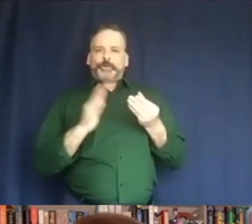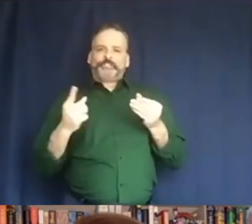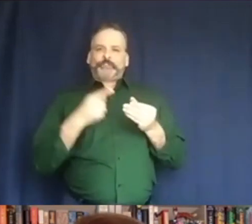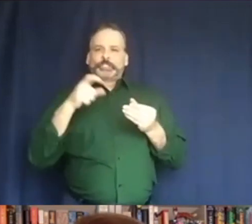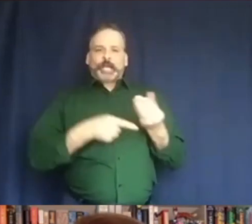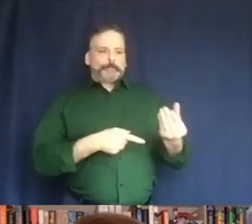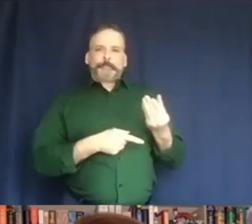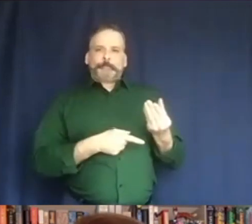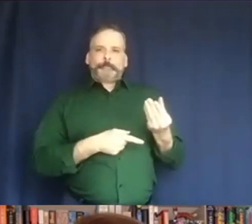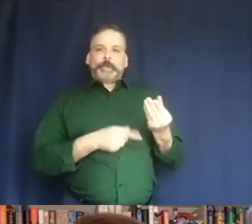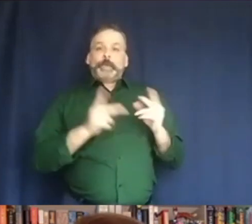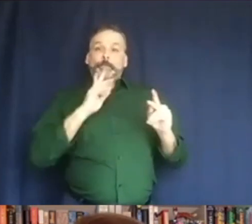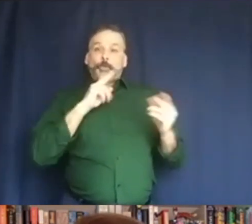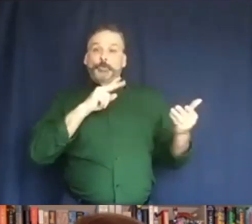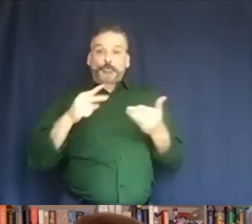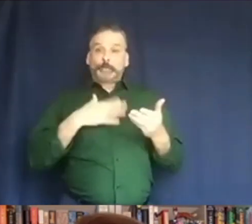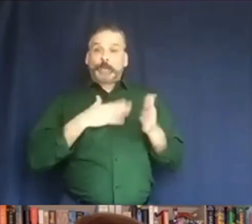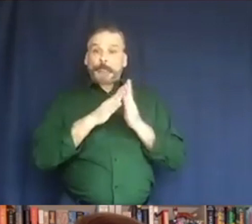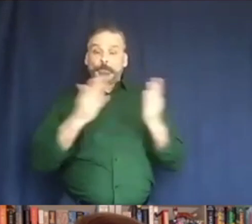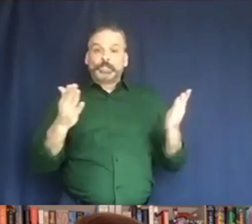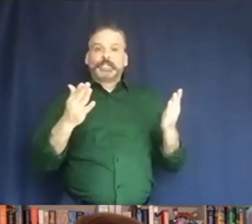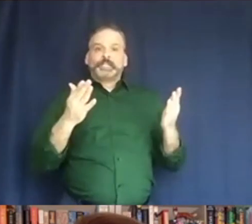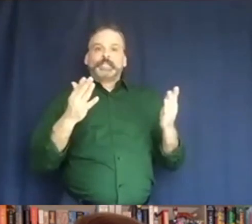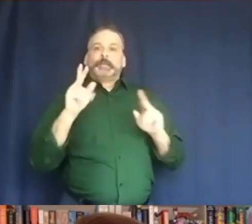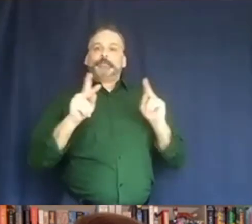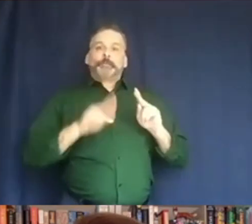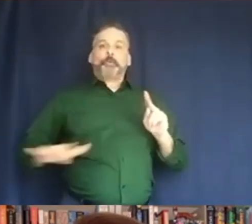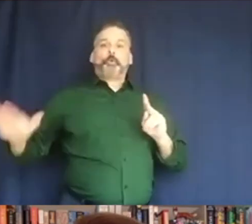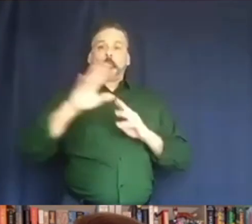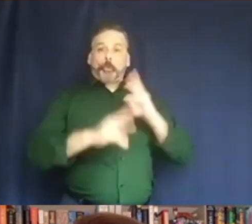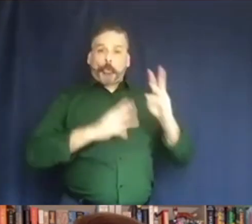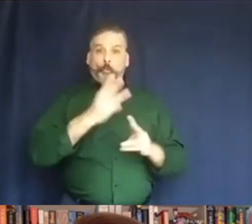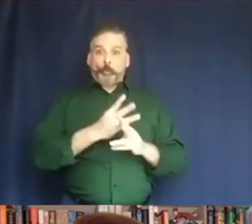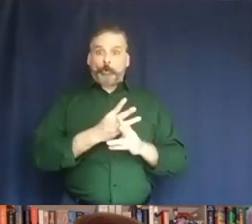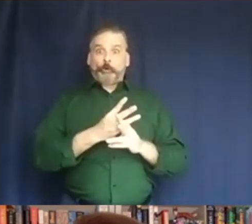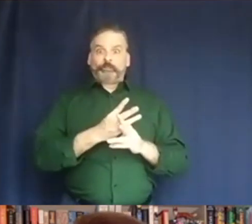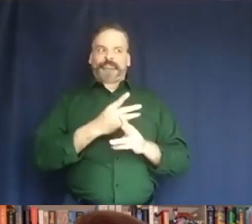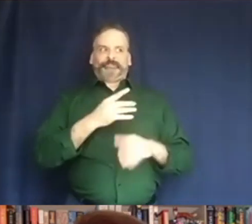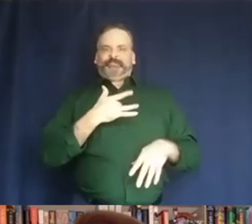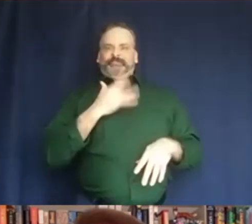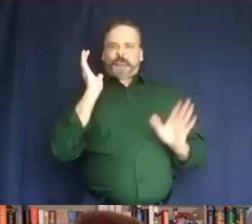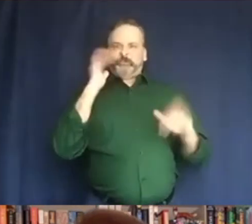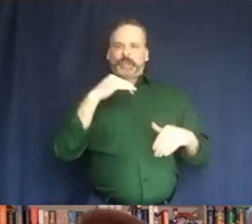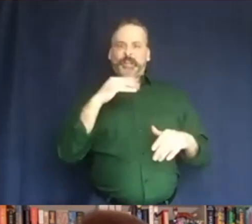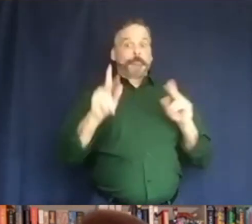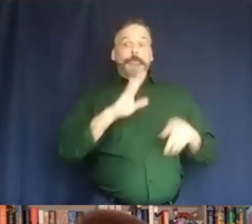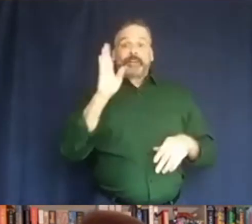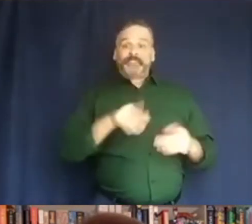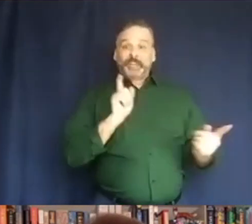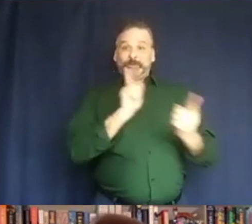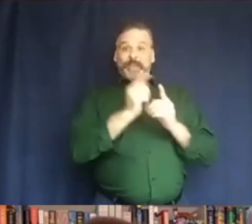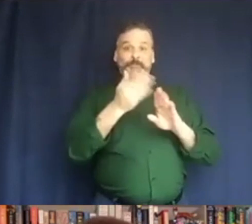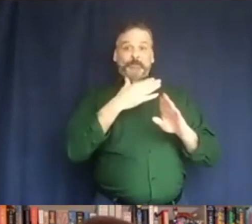were going to read my book and there'd be straight, like people across the world. That was the weird bit. People I had never met before in my